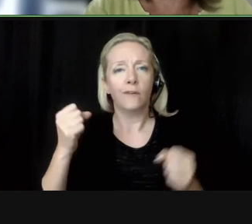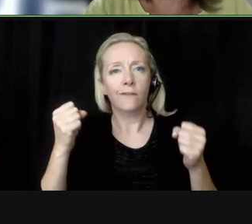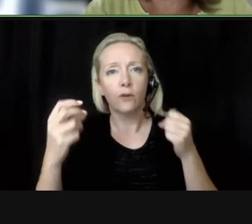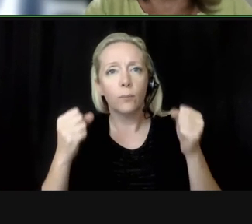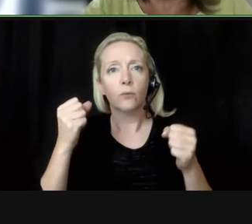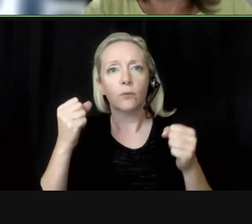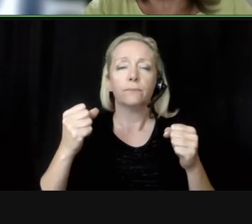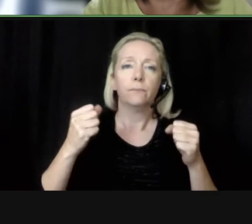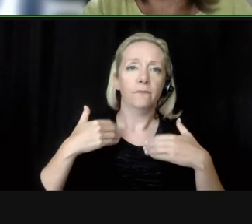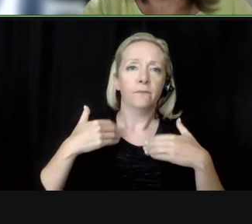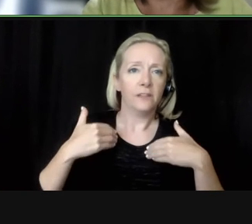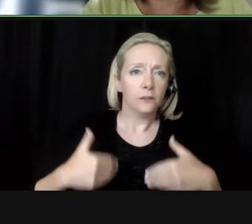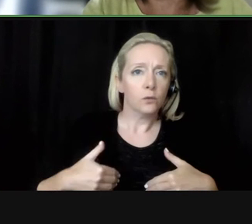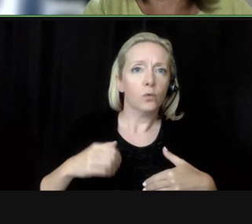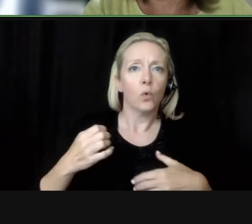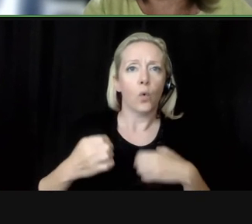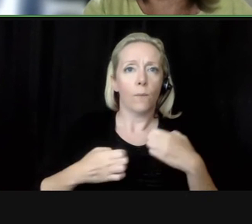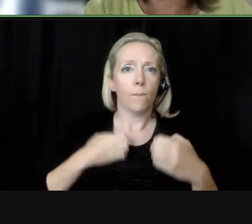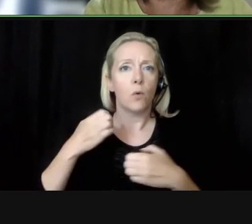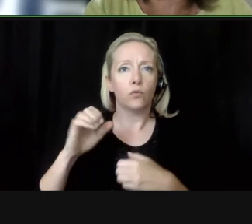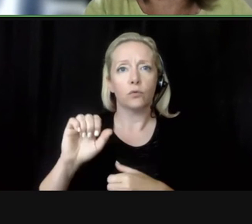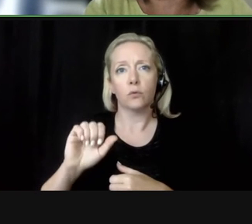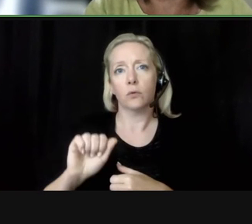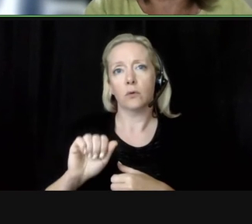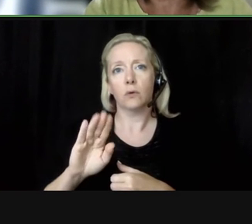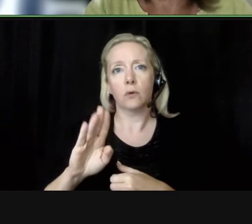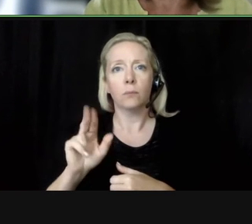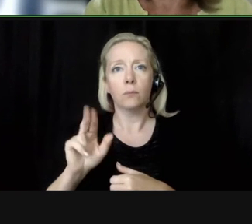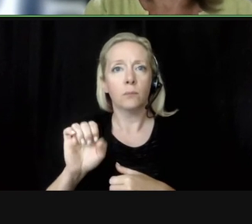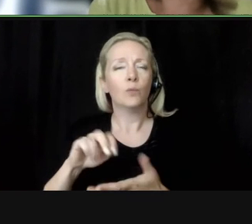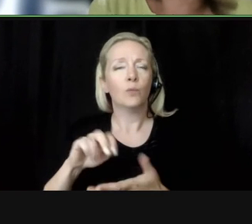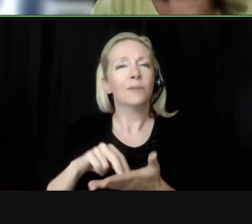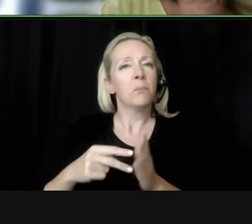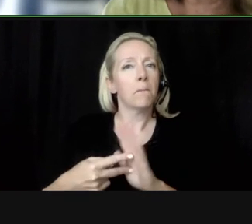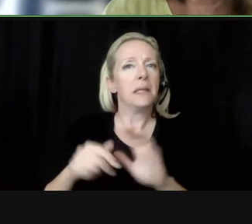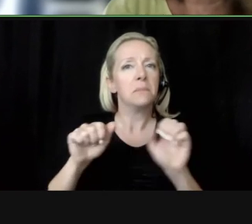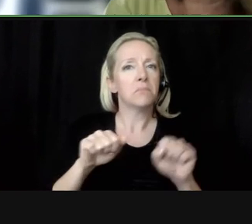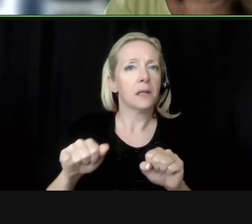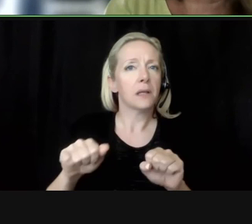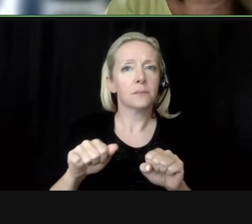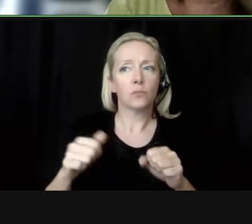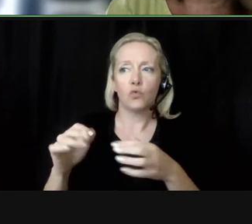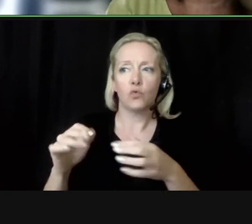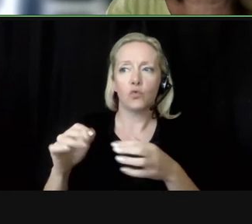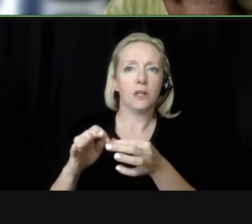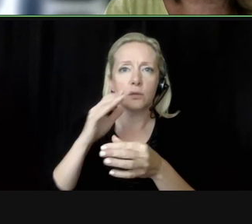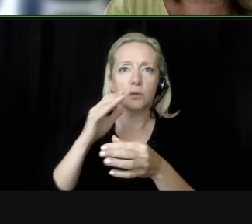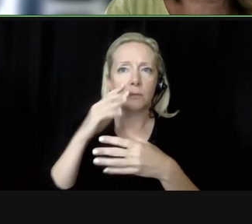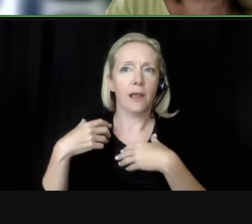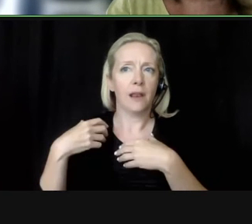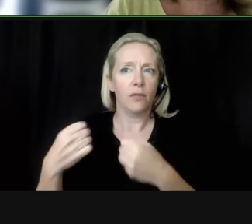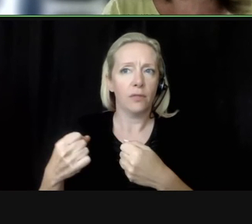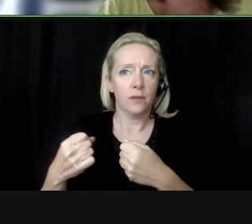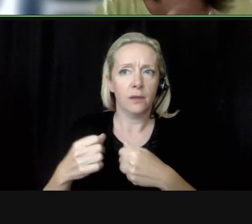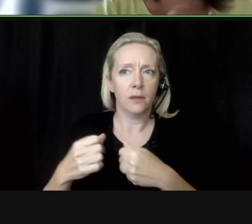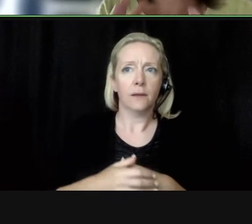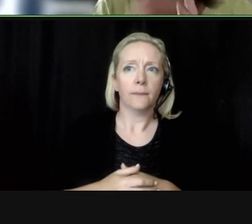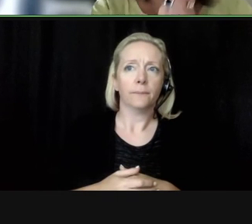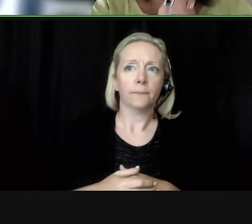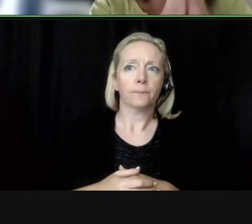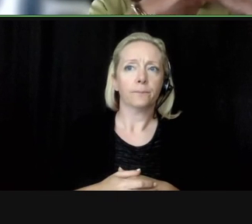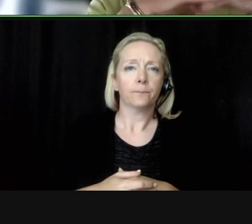abuse are a sign of an unhealthy relationship. The goal really of this program is to